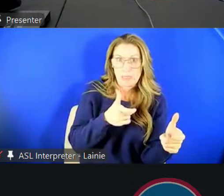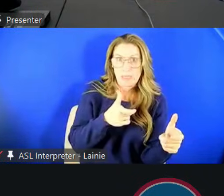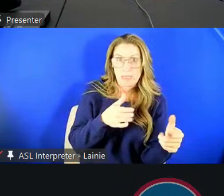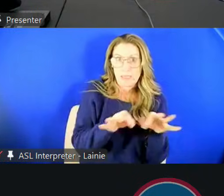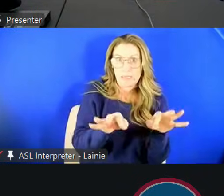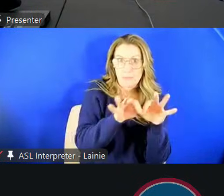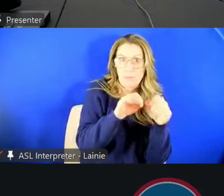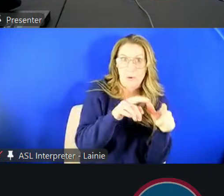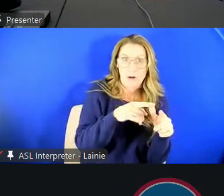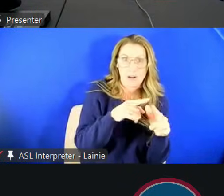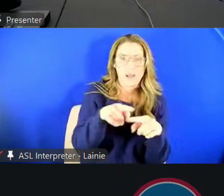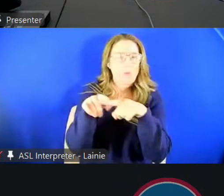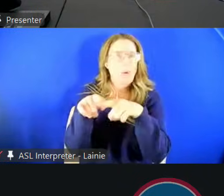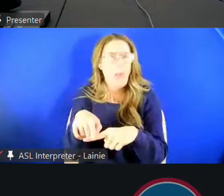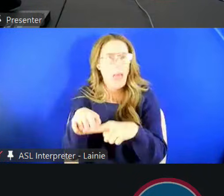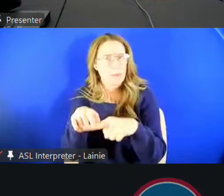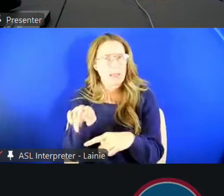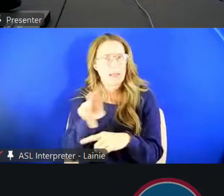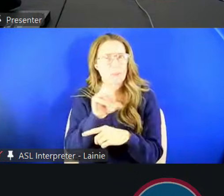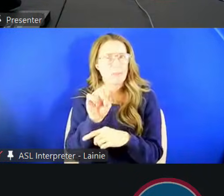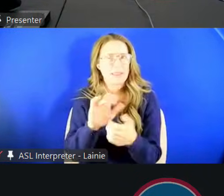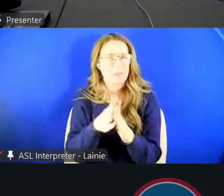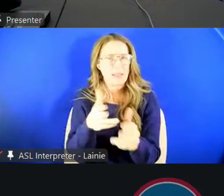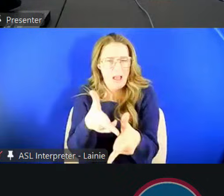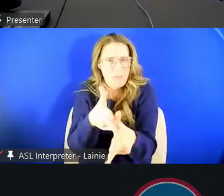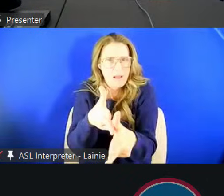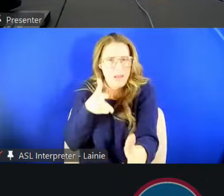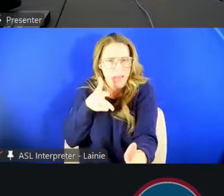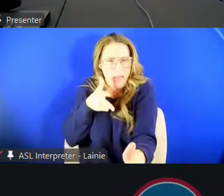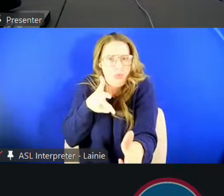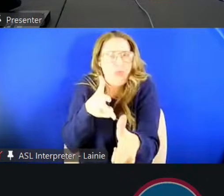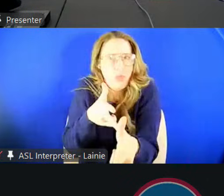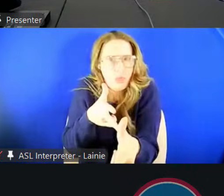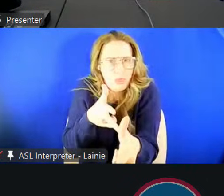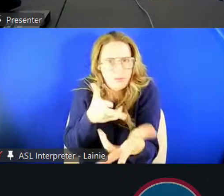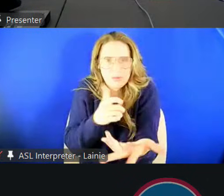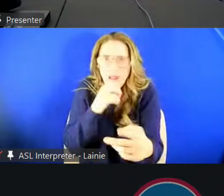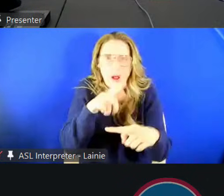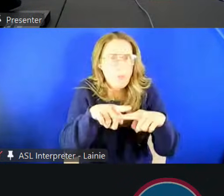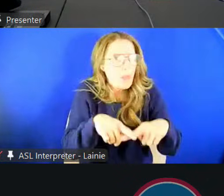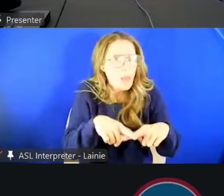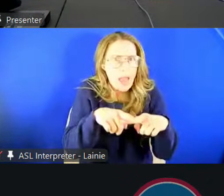and are unreliable and have very